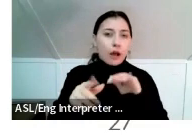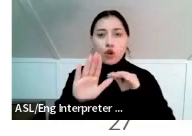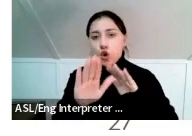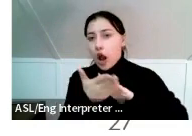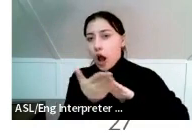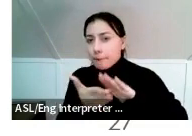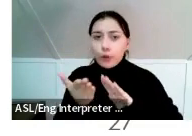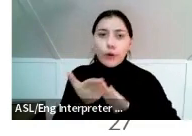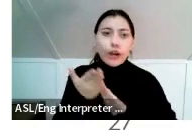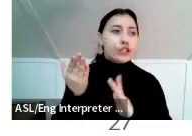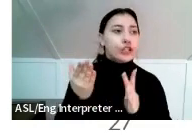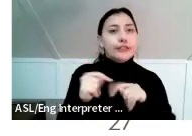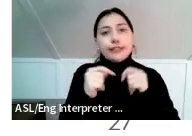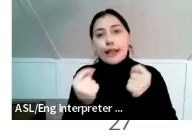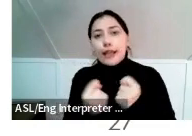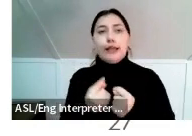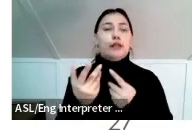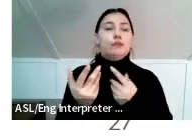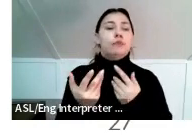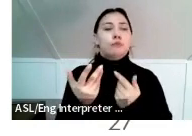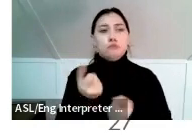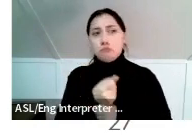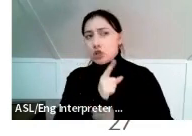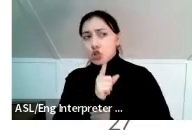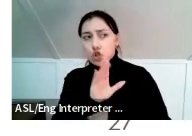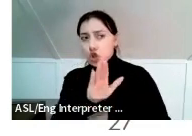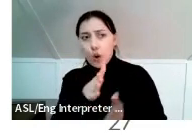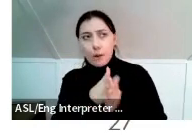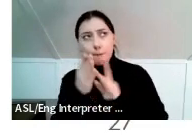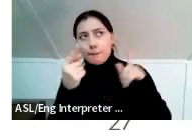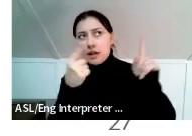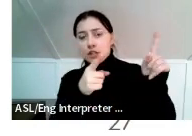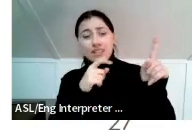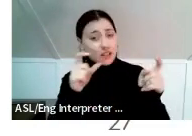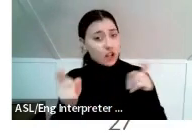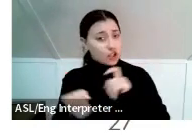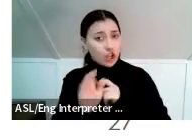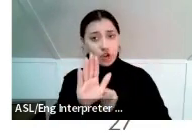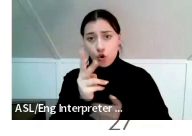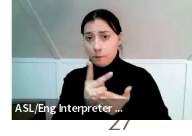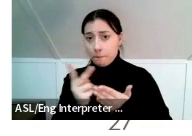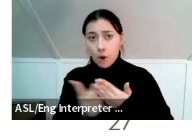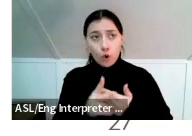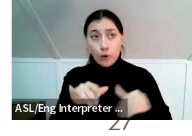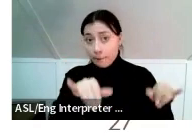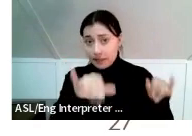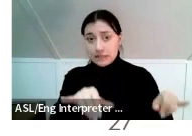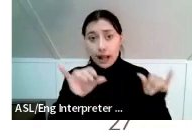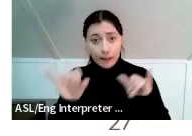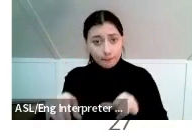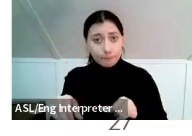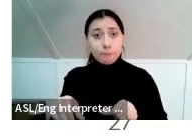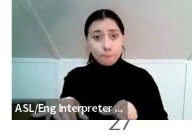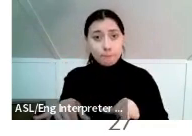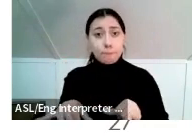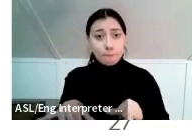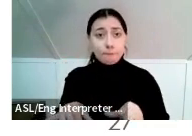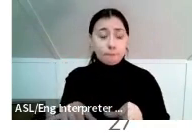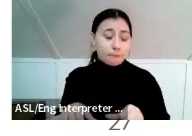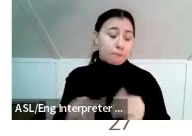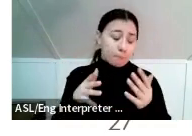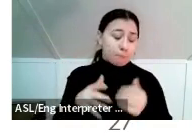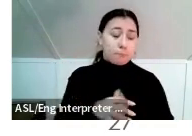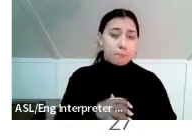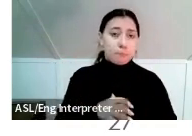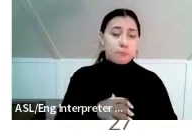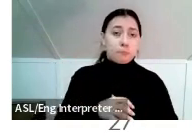sure that you haven't changed your mission or your programming from what you